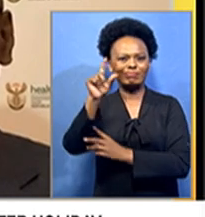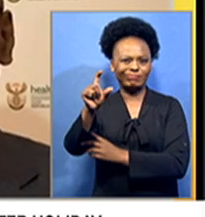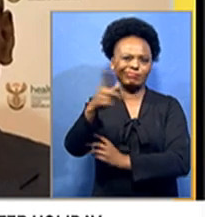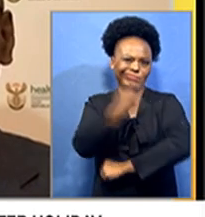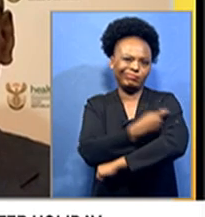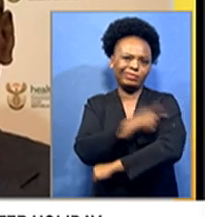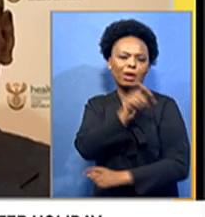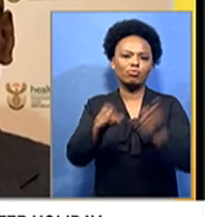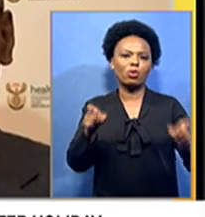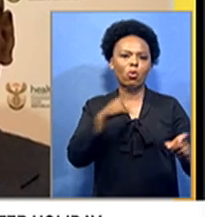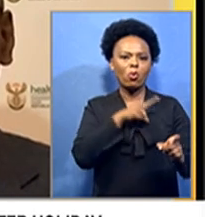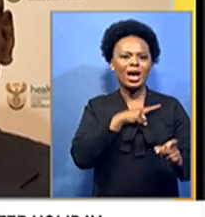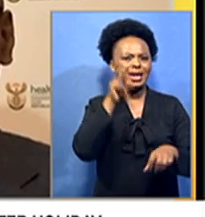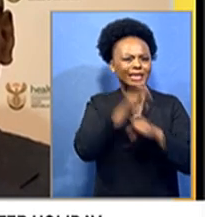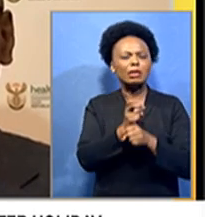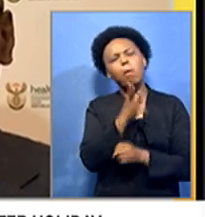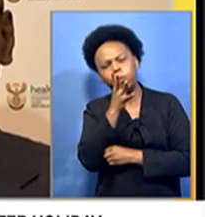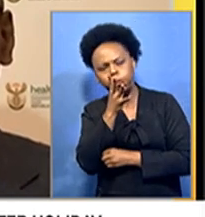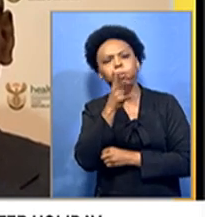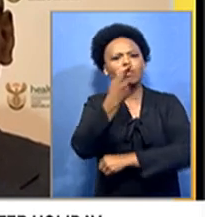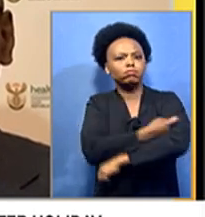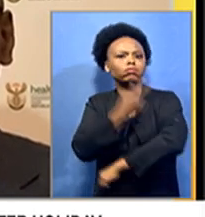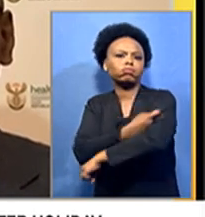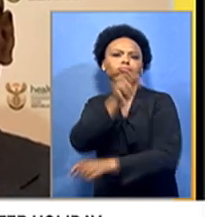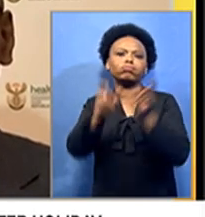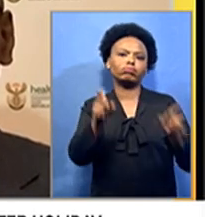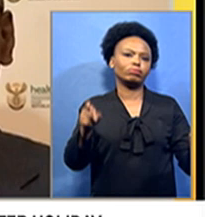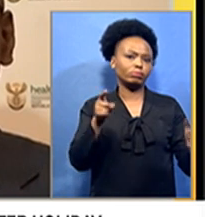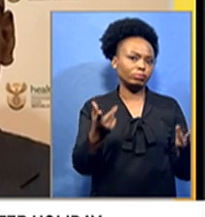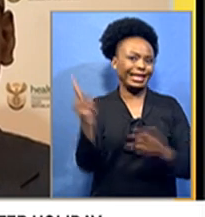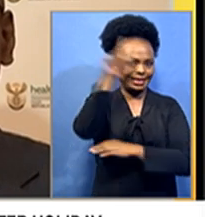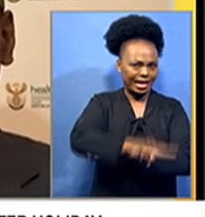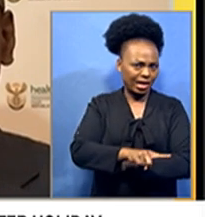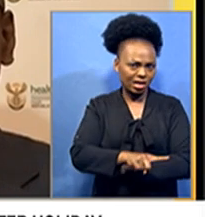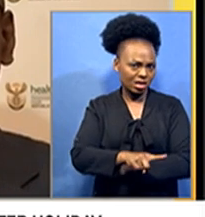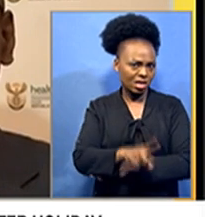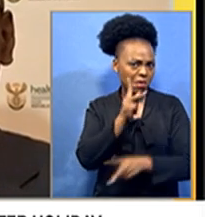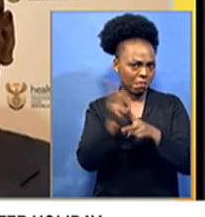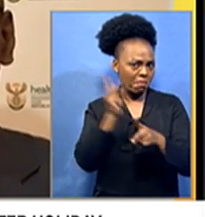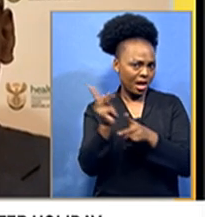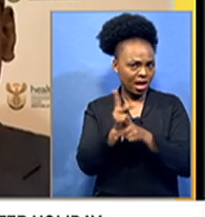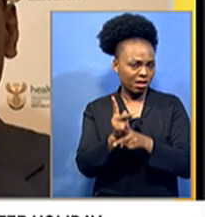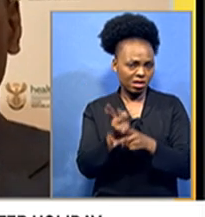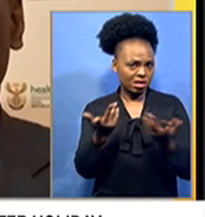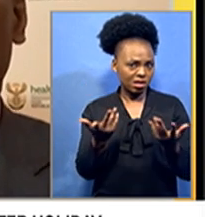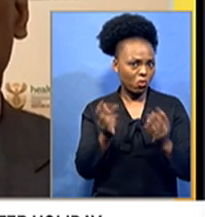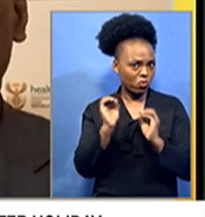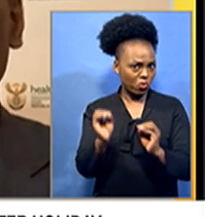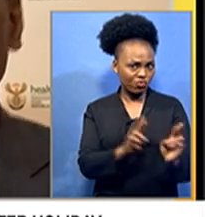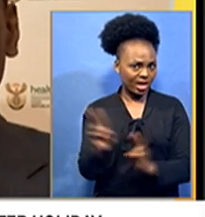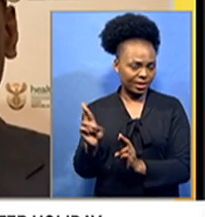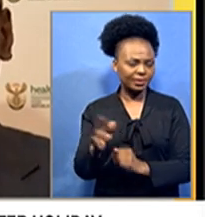will be administering on a large scale. Are these plans in place? On the elderly, you're absolutely